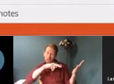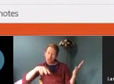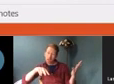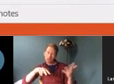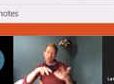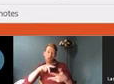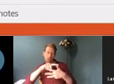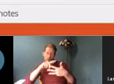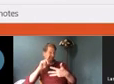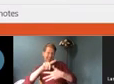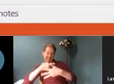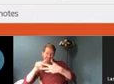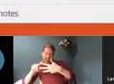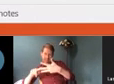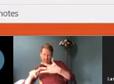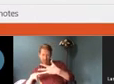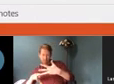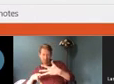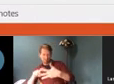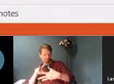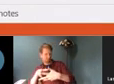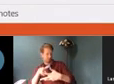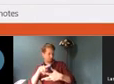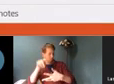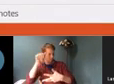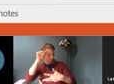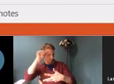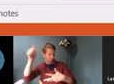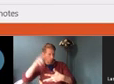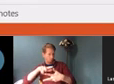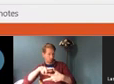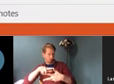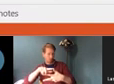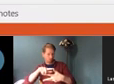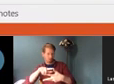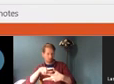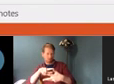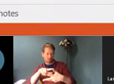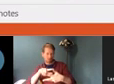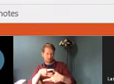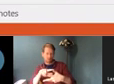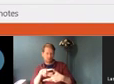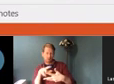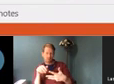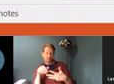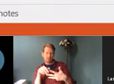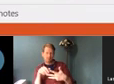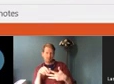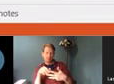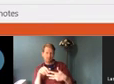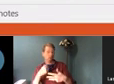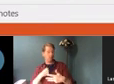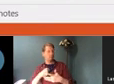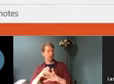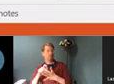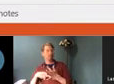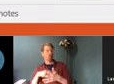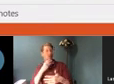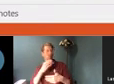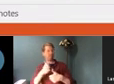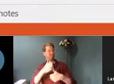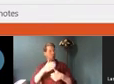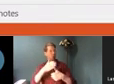are those that are mostly known and used at the moment for forensic DNA analysis. In my projects, I use the first